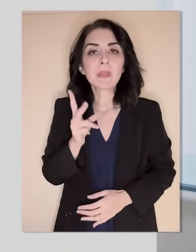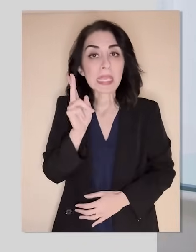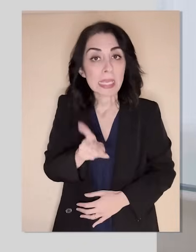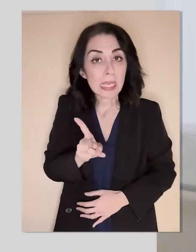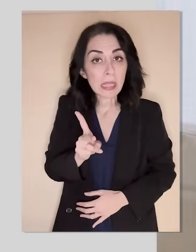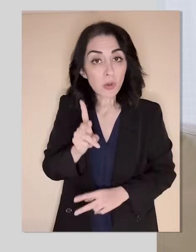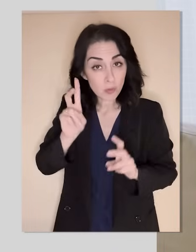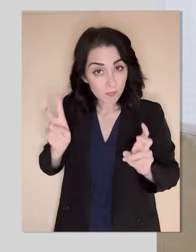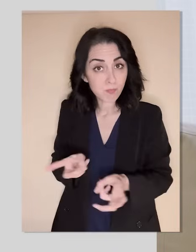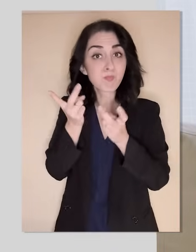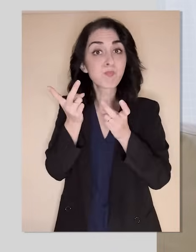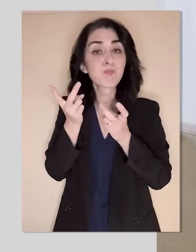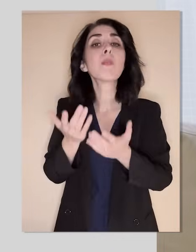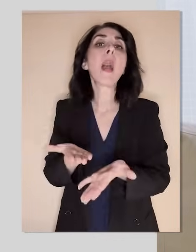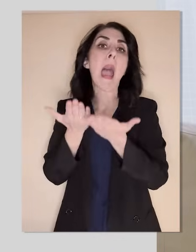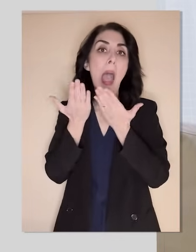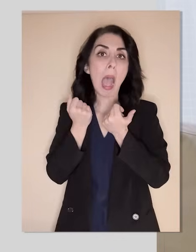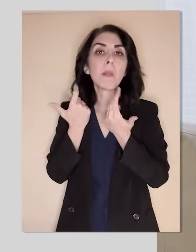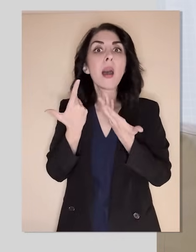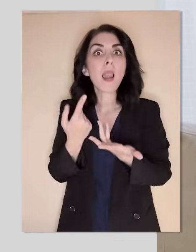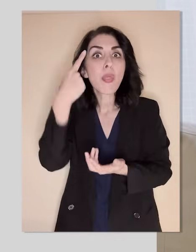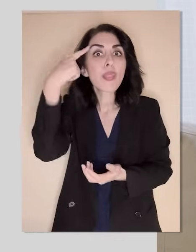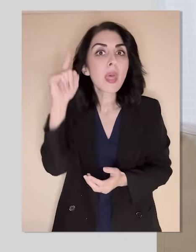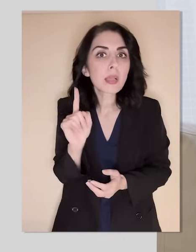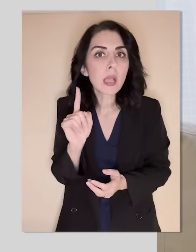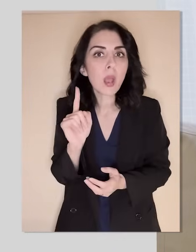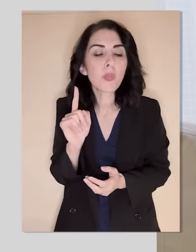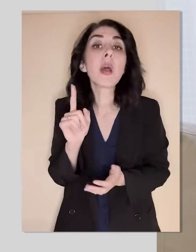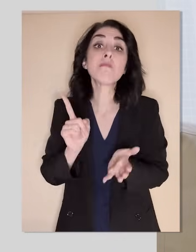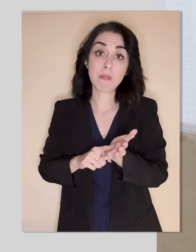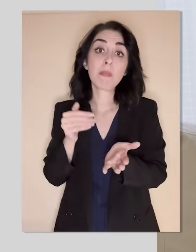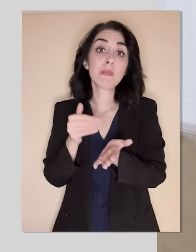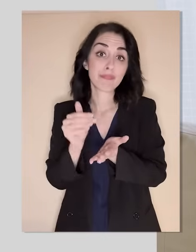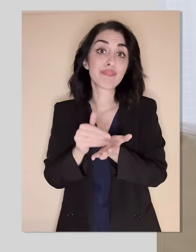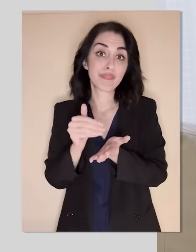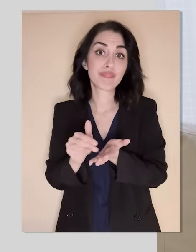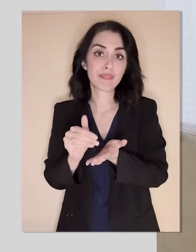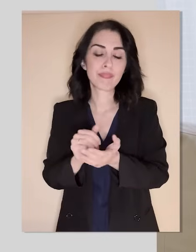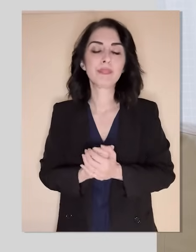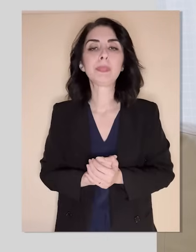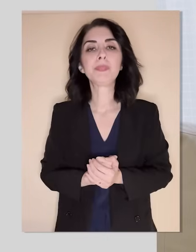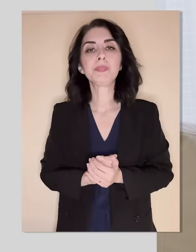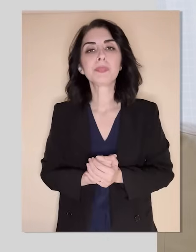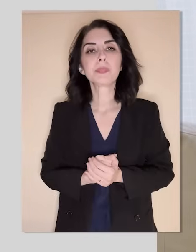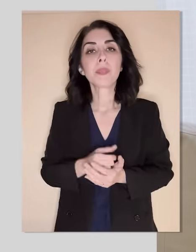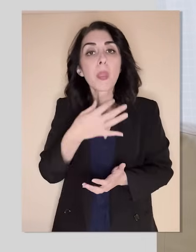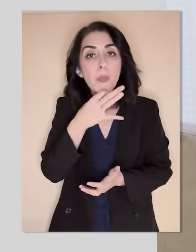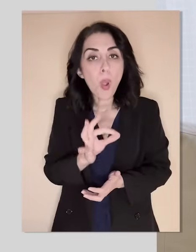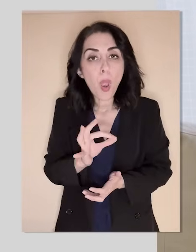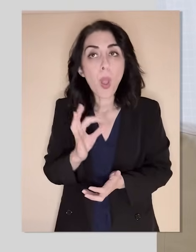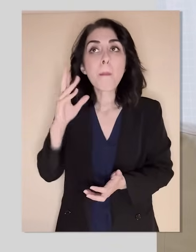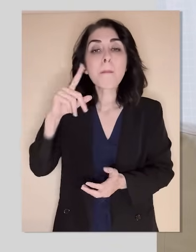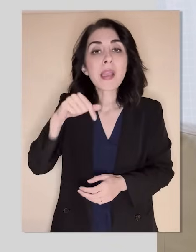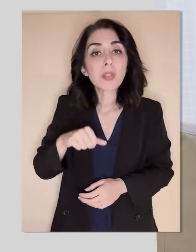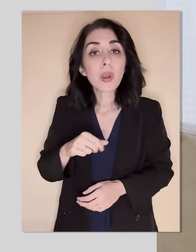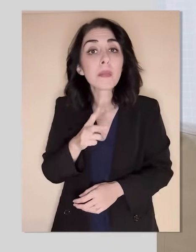we should avoid. That's correct. And the reason that we don't know is it's never been studied properly. So it